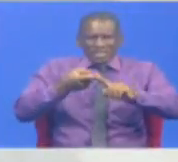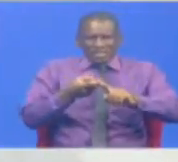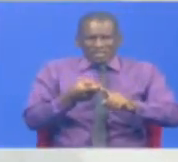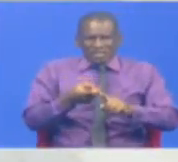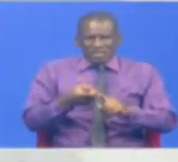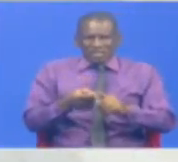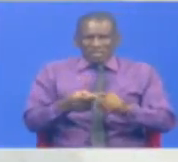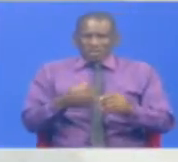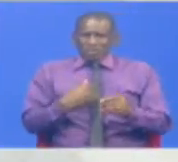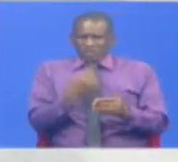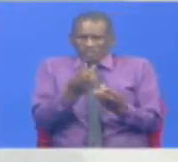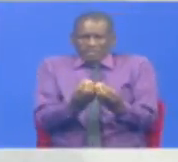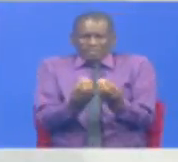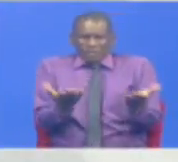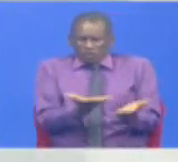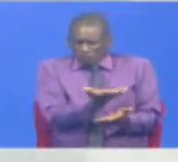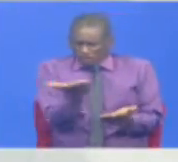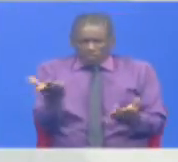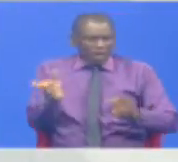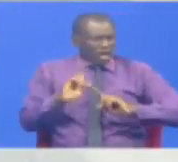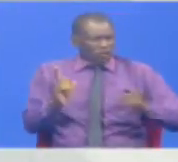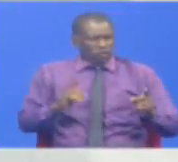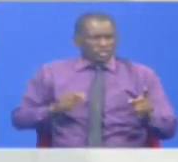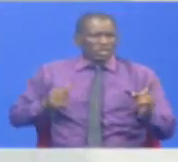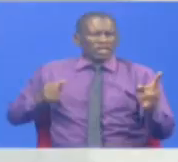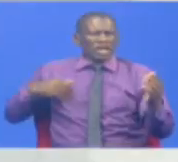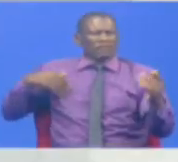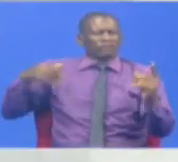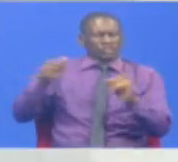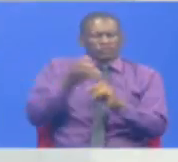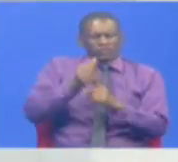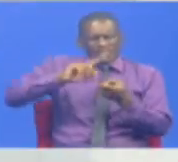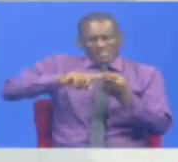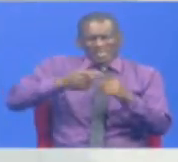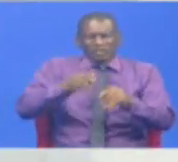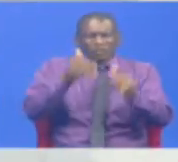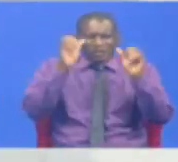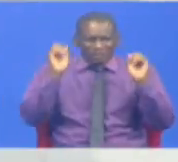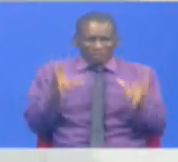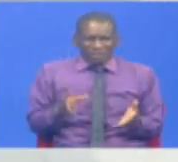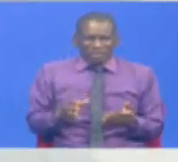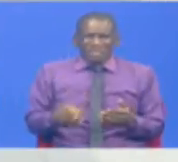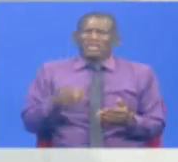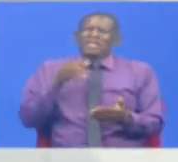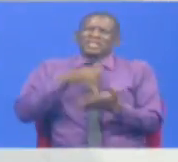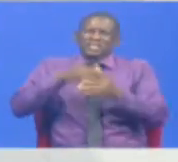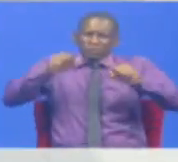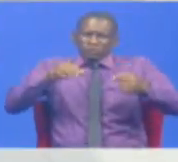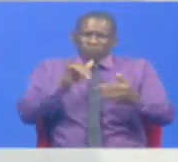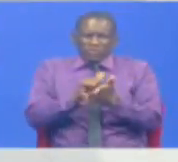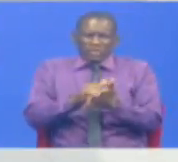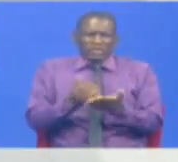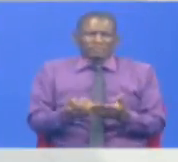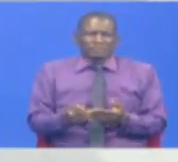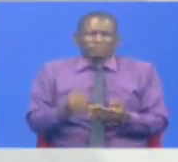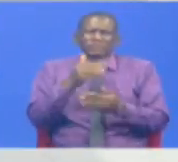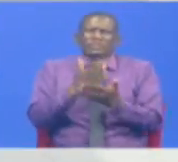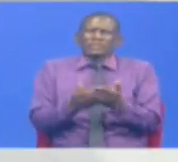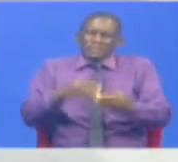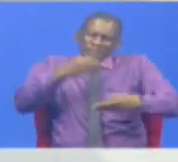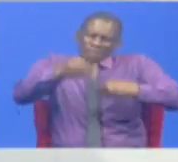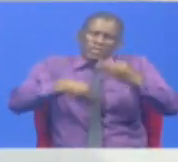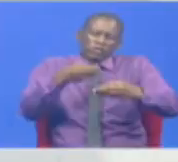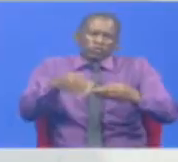so many do not meet the standards. You know, is it possible that certain raw materials could have